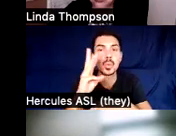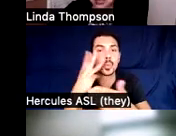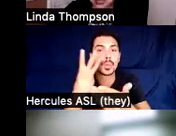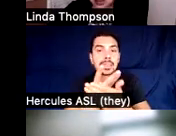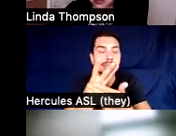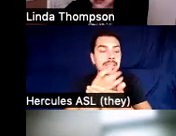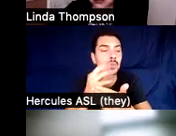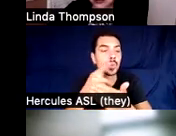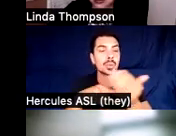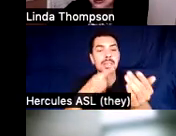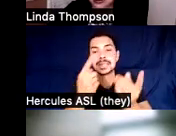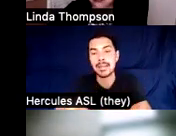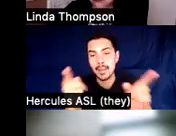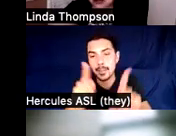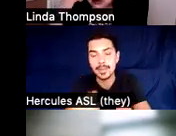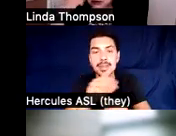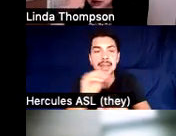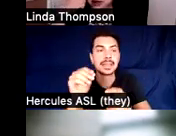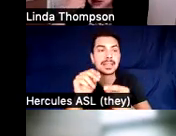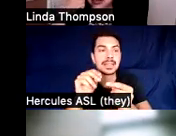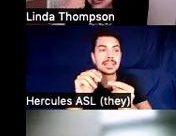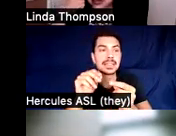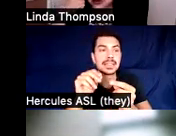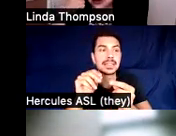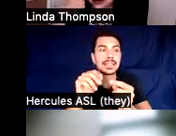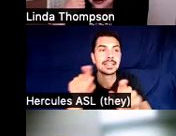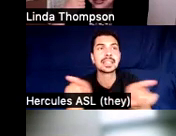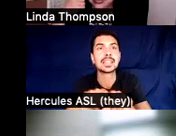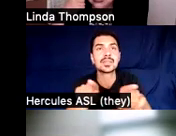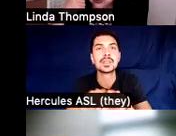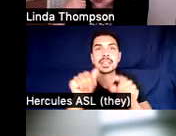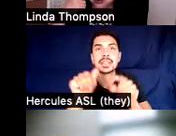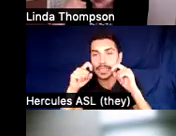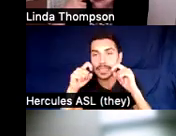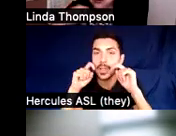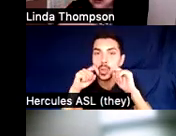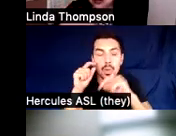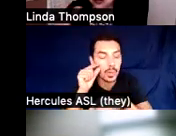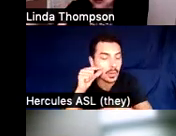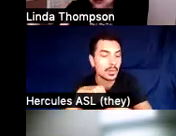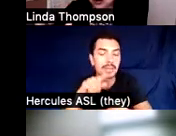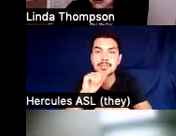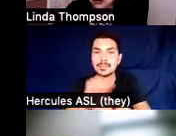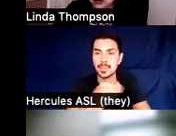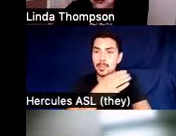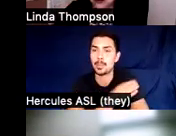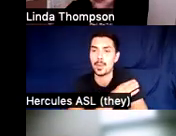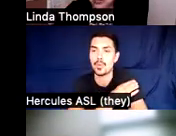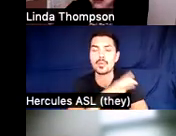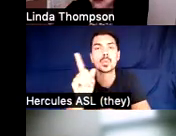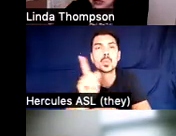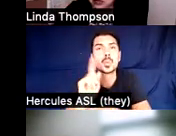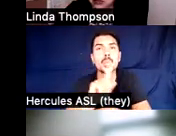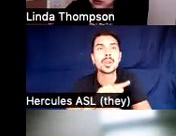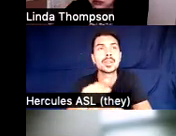what has happened. And even a tear is so powerful where there may